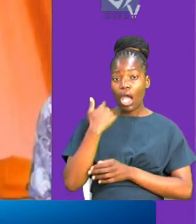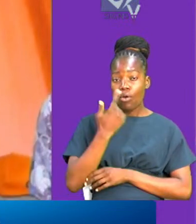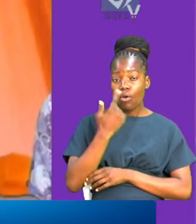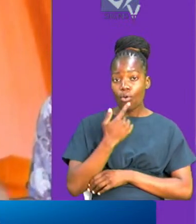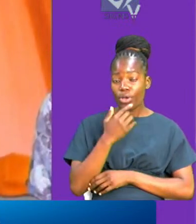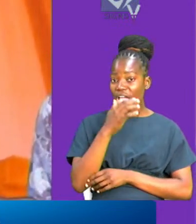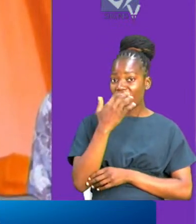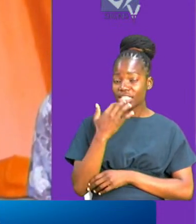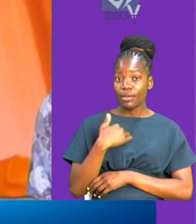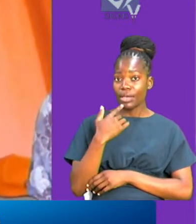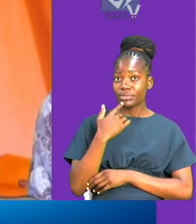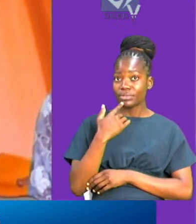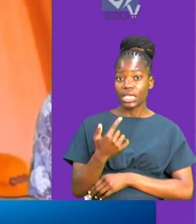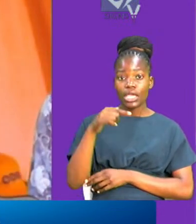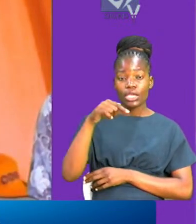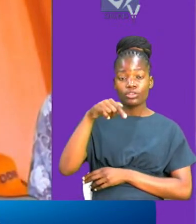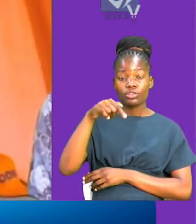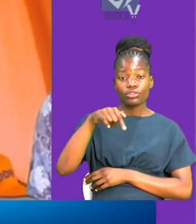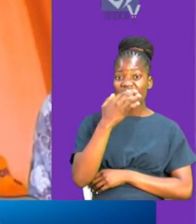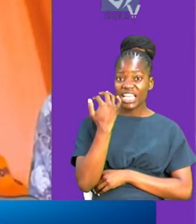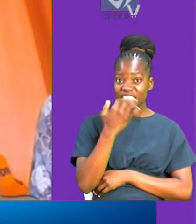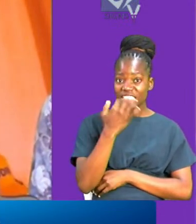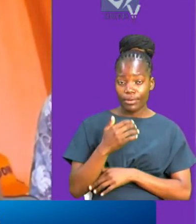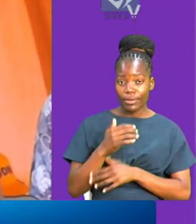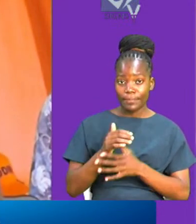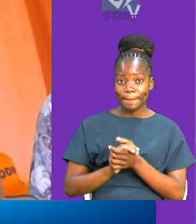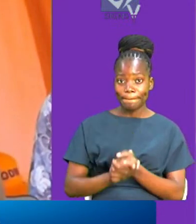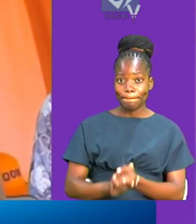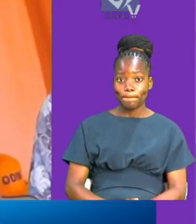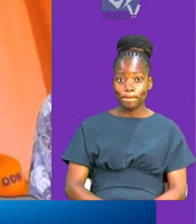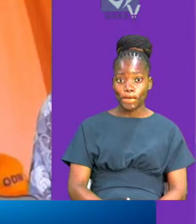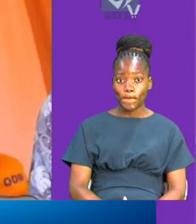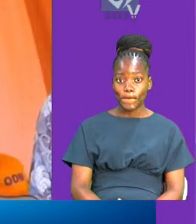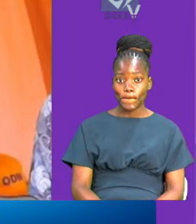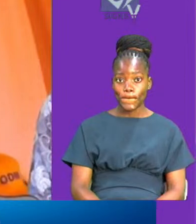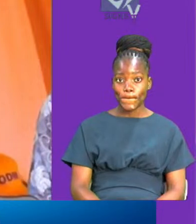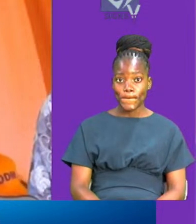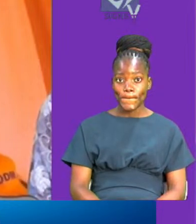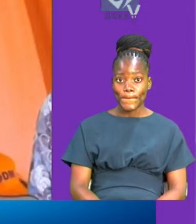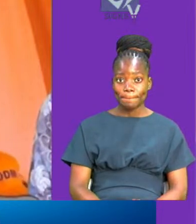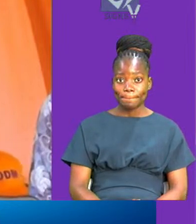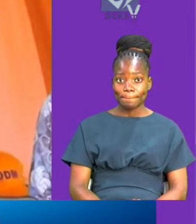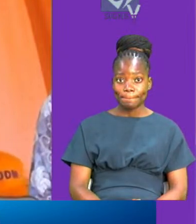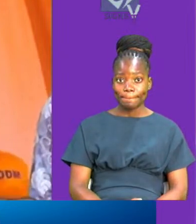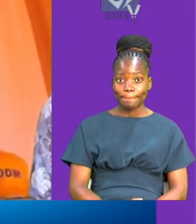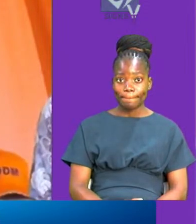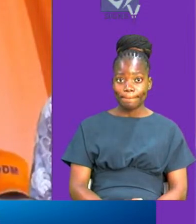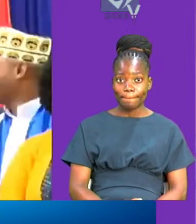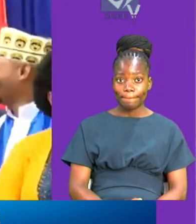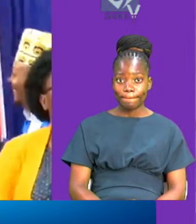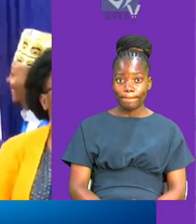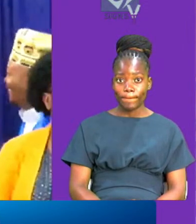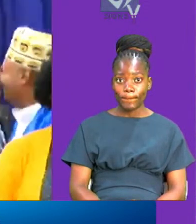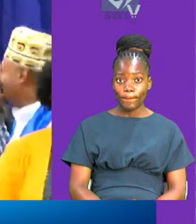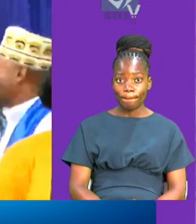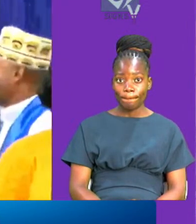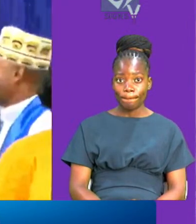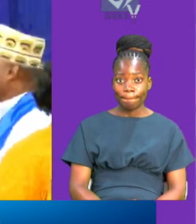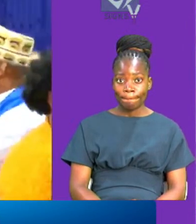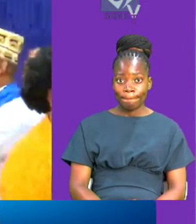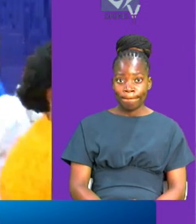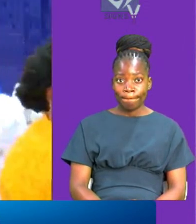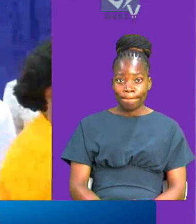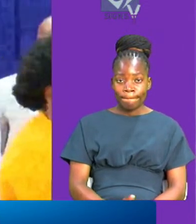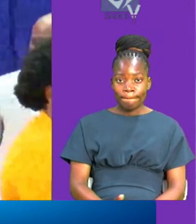hata hapa siku ya leo ya kwamba Gachagua hastahili kuwa naibu wa rais wa Jamhuri ya Kenya. Defense Force.